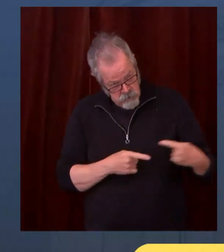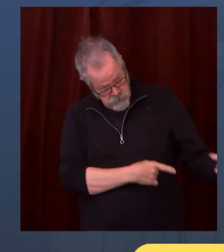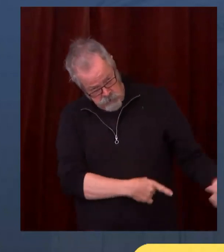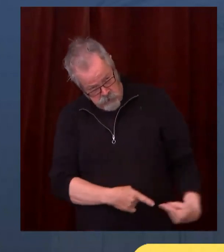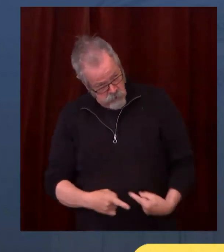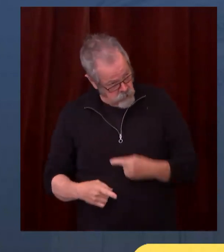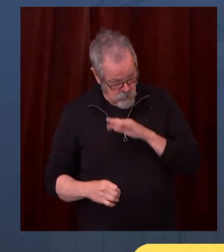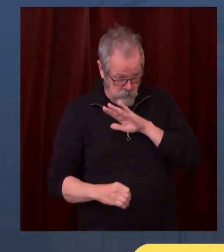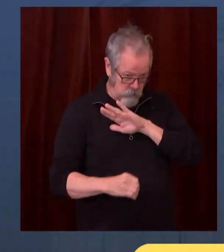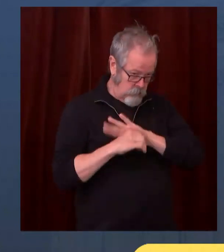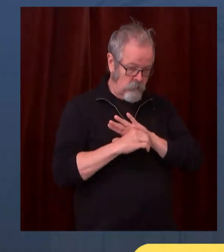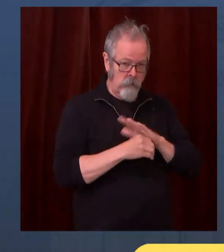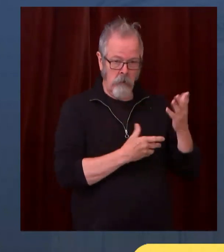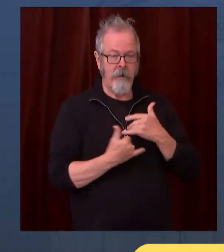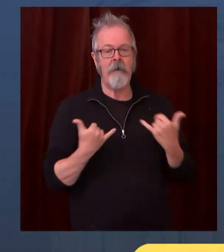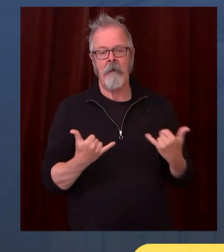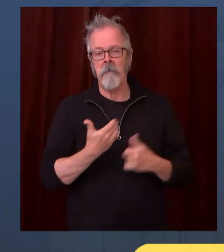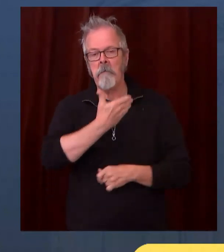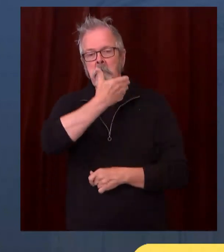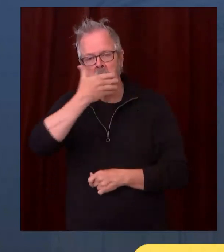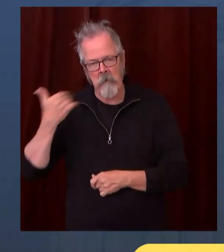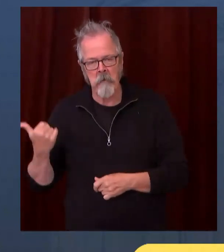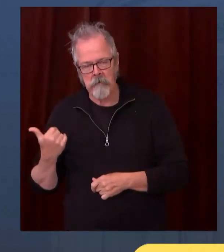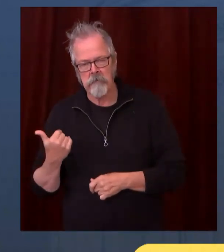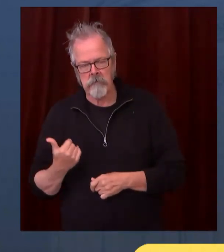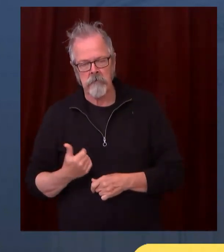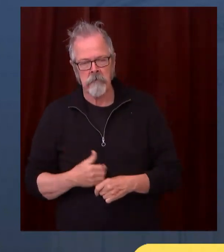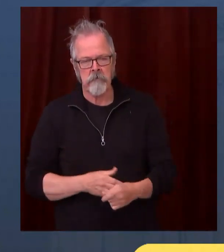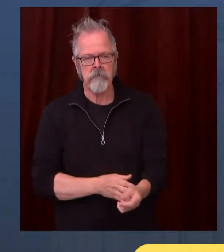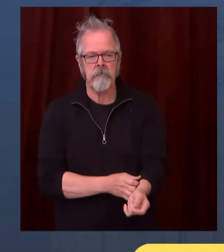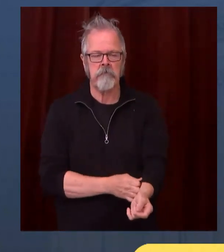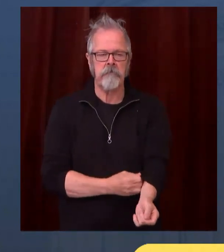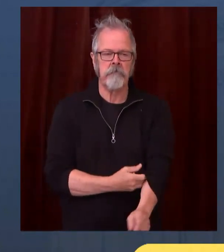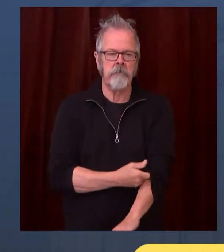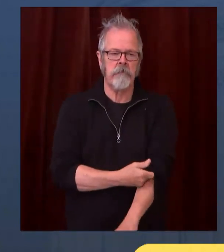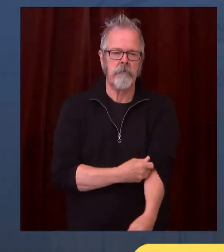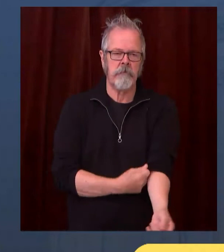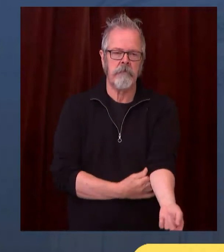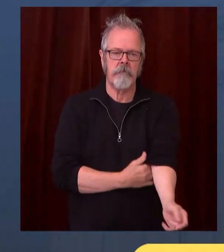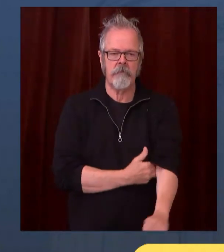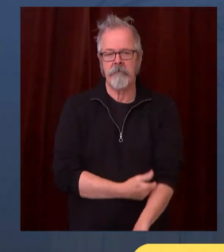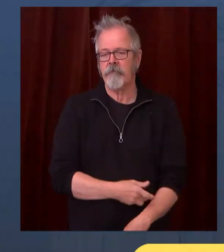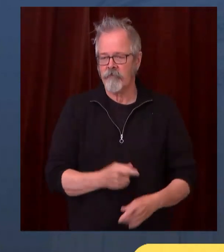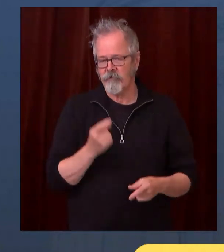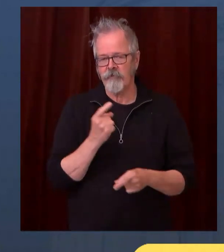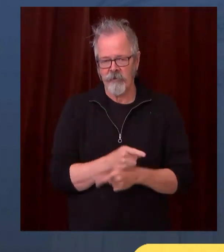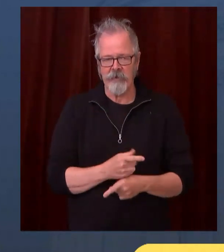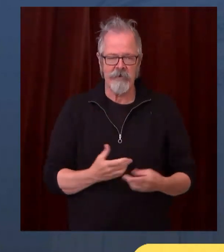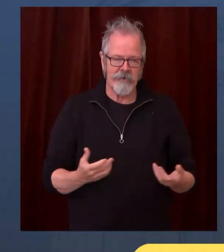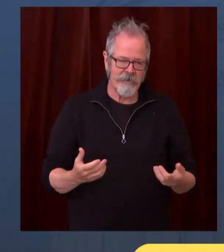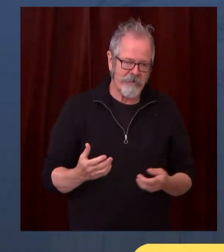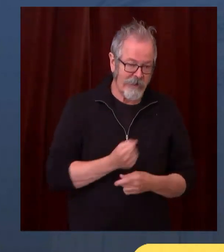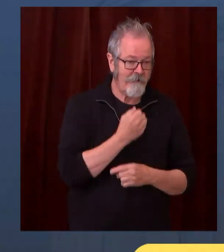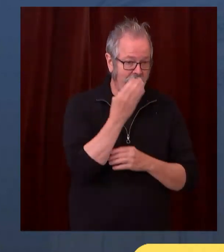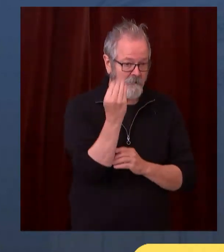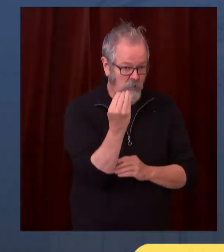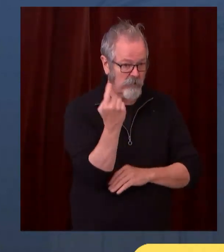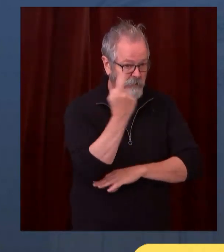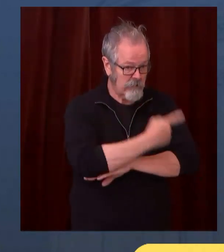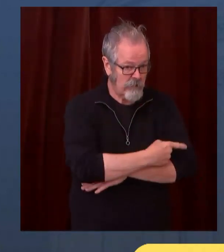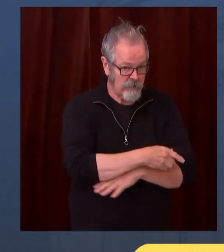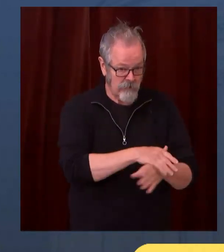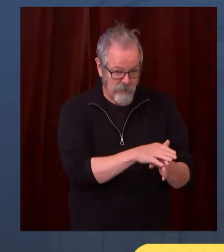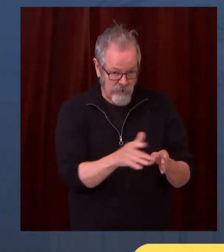be required. So if they were a little under that, I'm sure if they haven't already taken